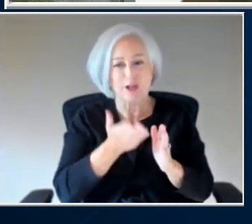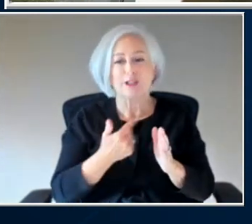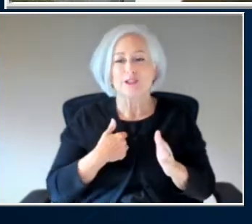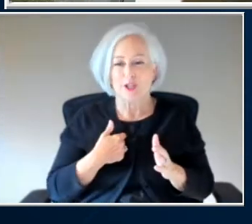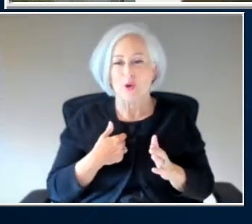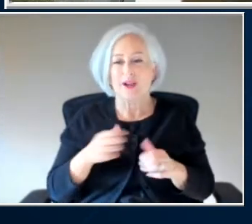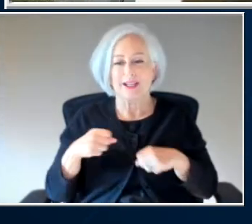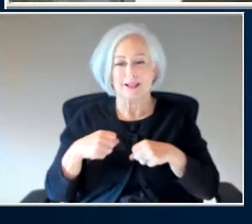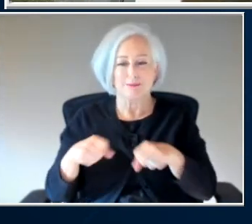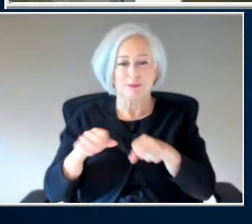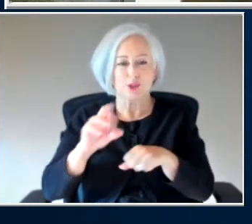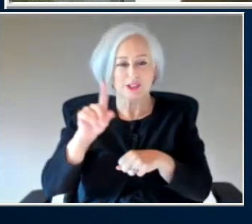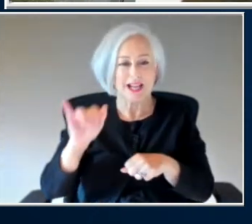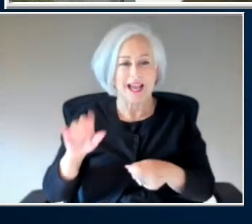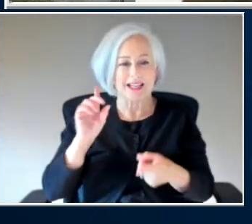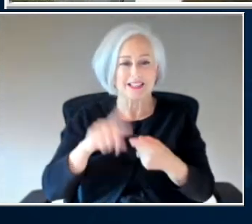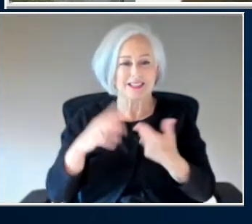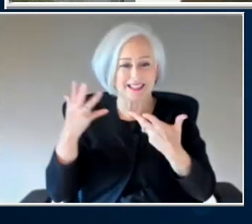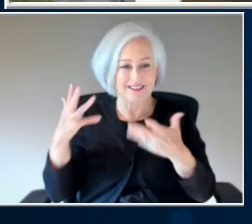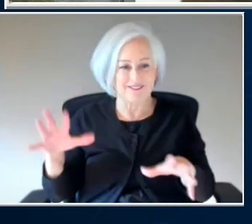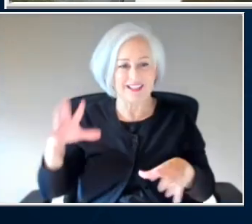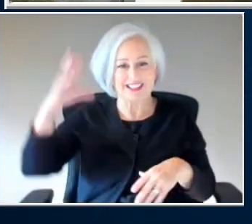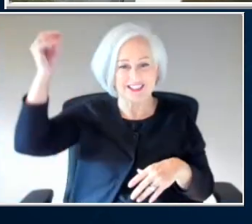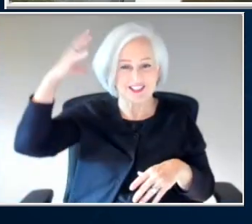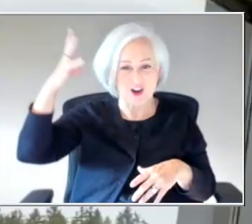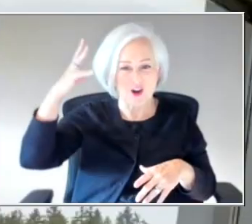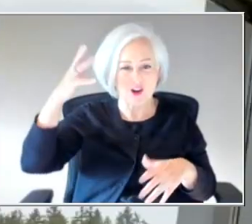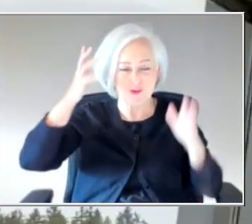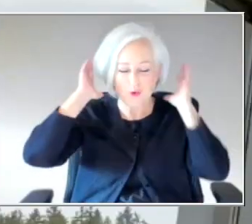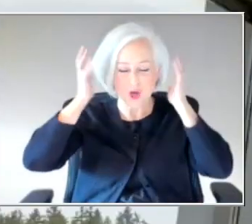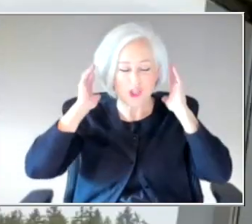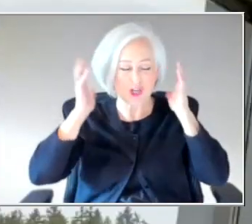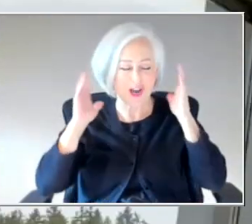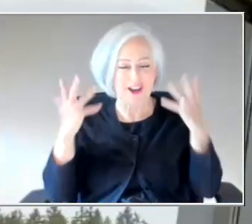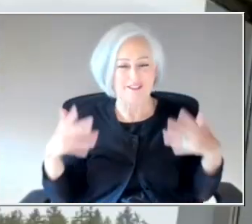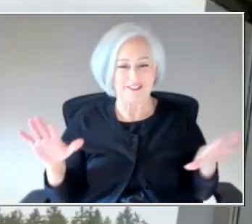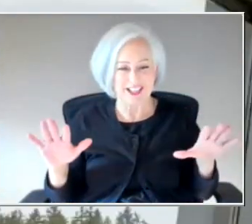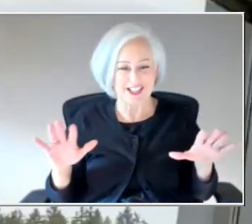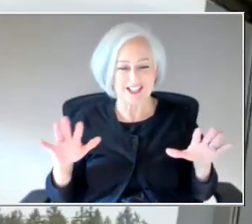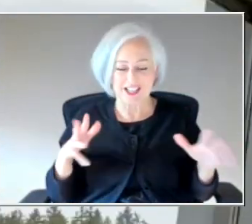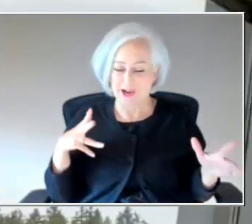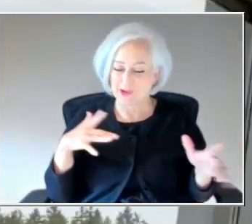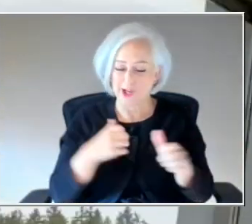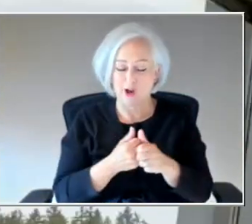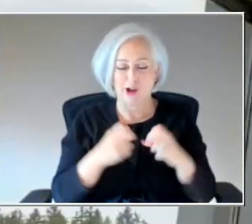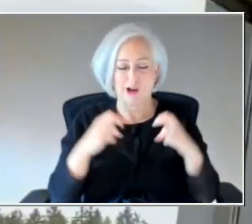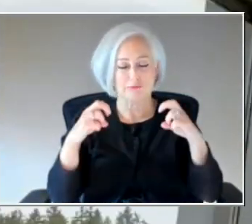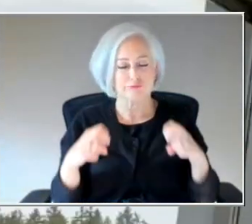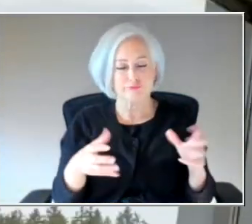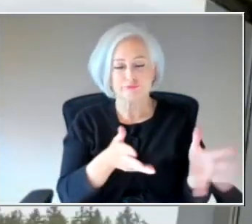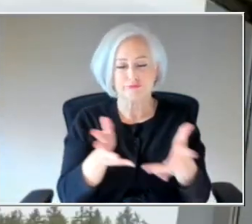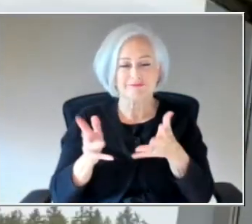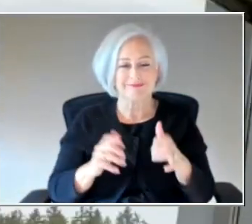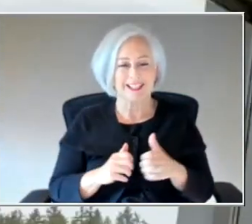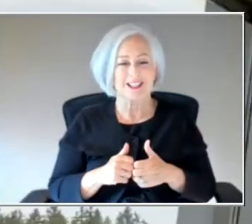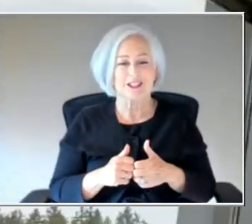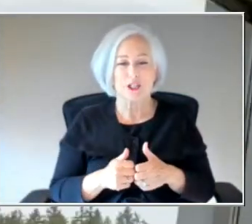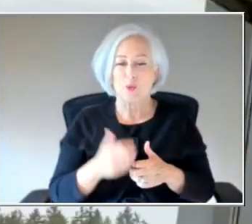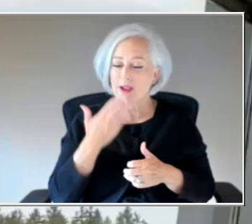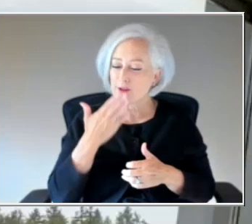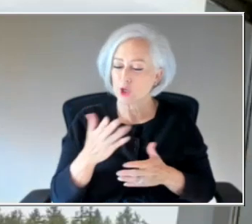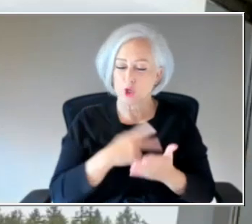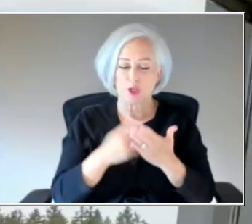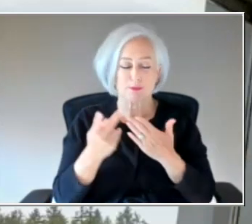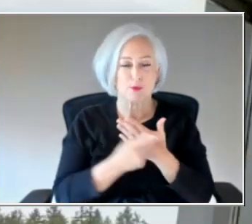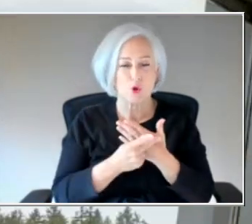a little cart until she got out of the shower with her hair washed and stuff, and we caught back up. So we have a great program at